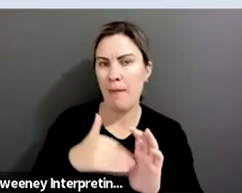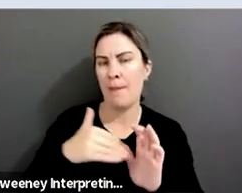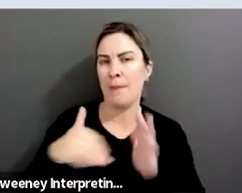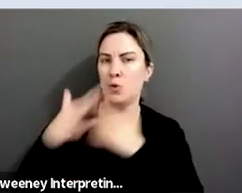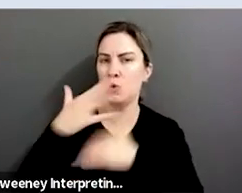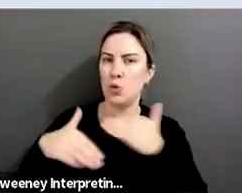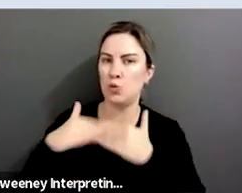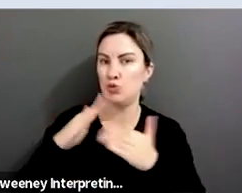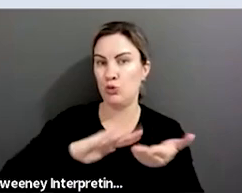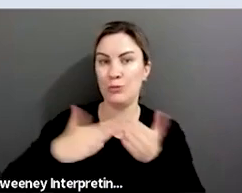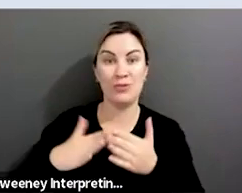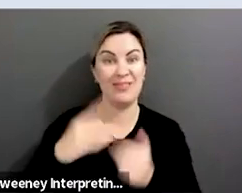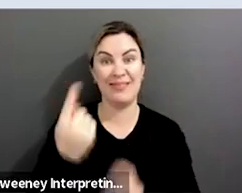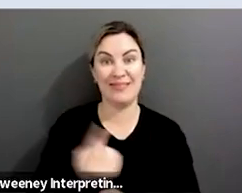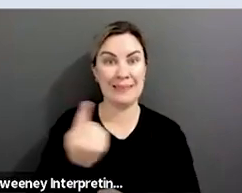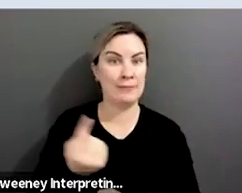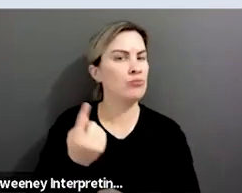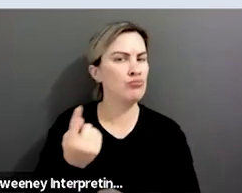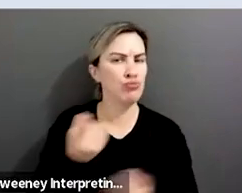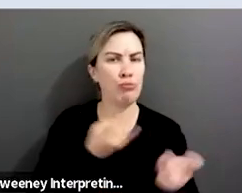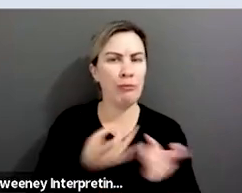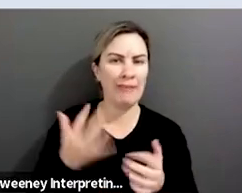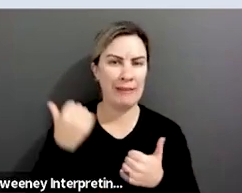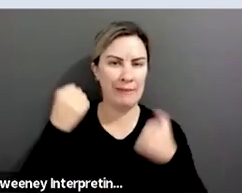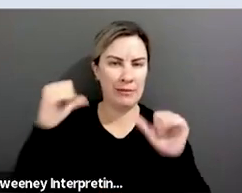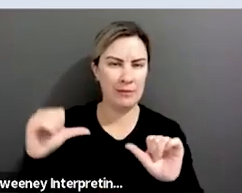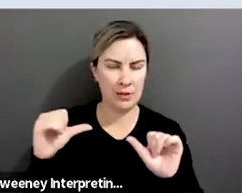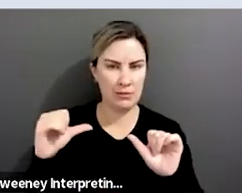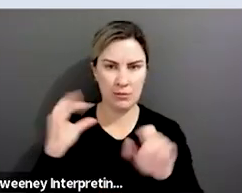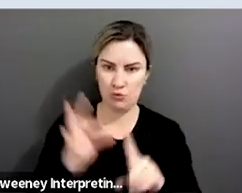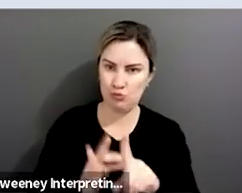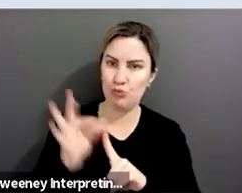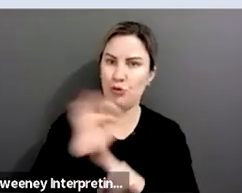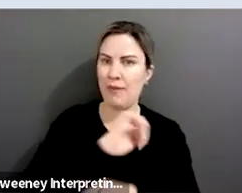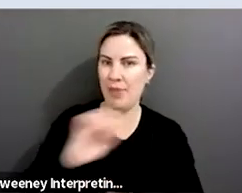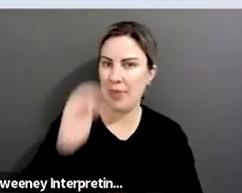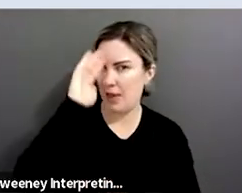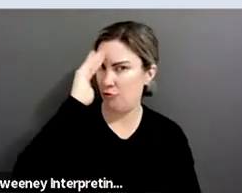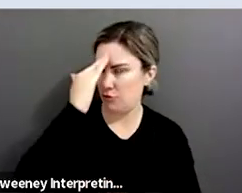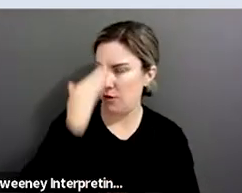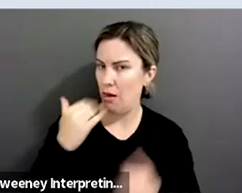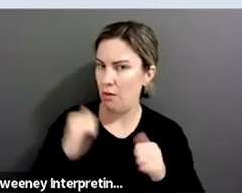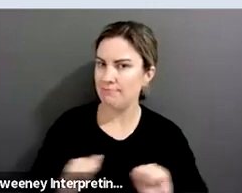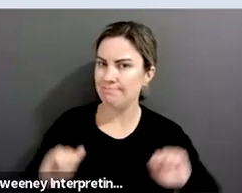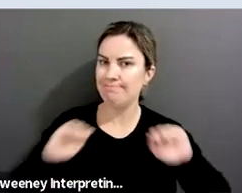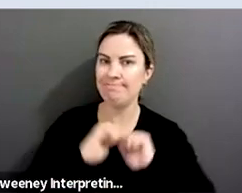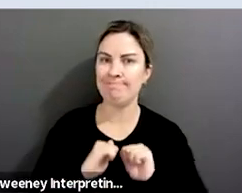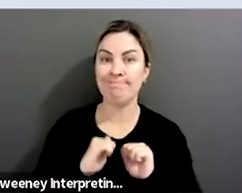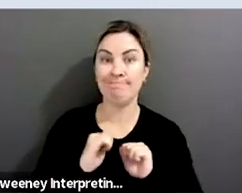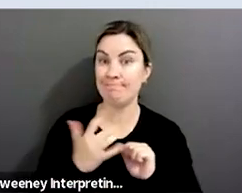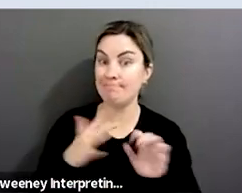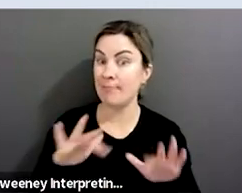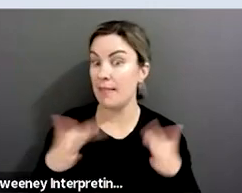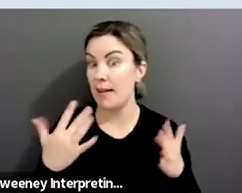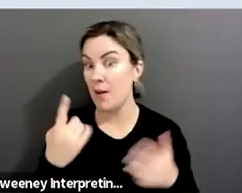community individuals prepare more effectively and enhance their resilience? Any thoughts from anyone? I would say, Sean, come